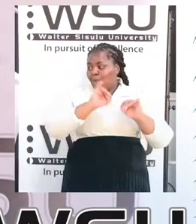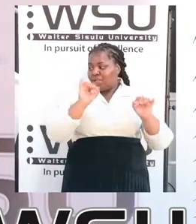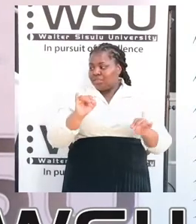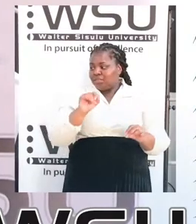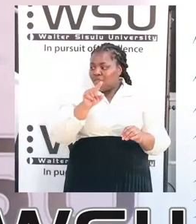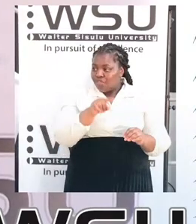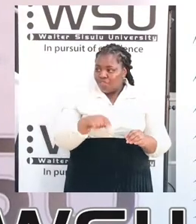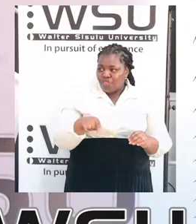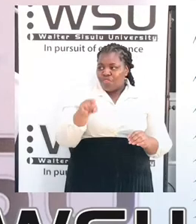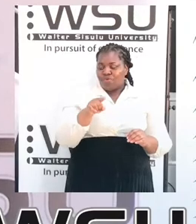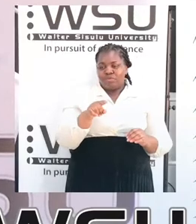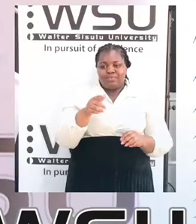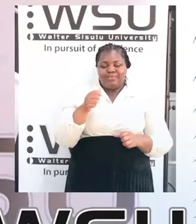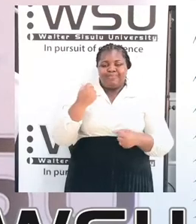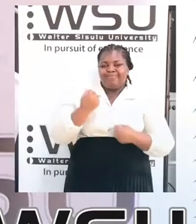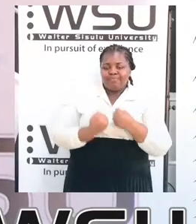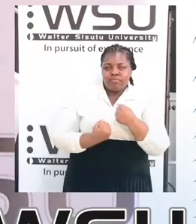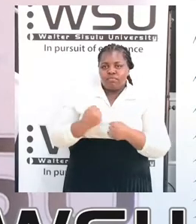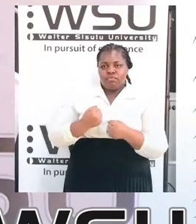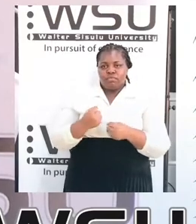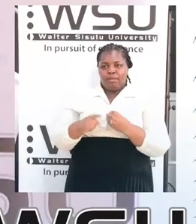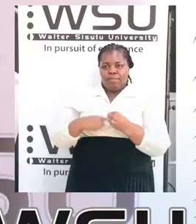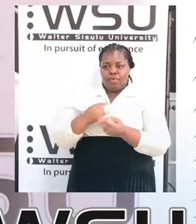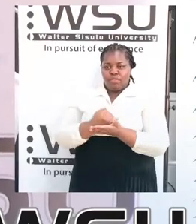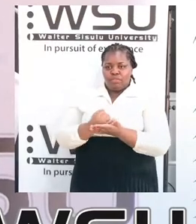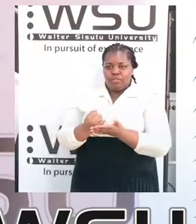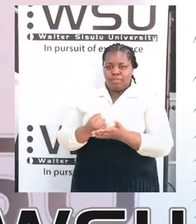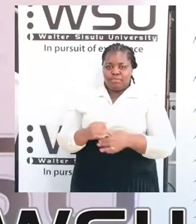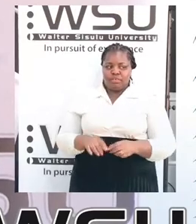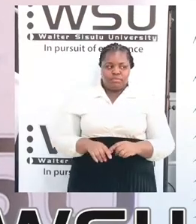those that are battling with debt.